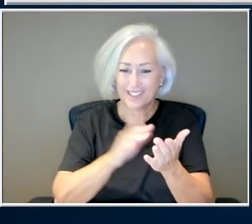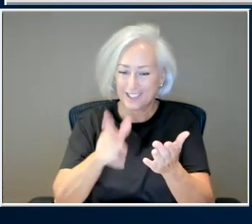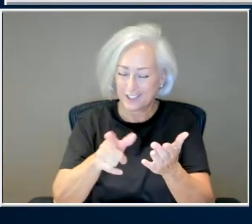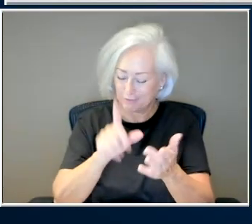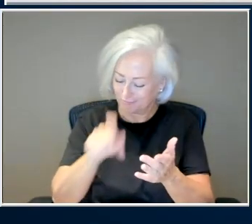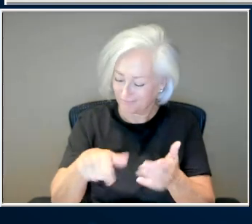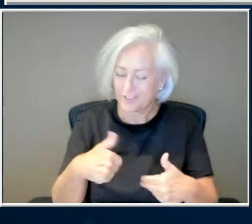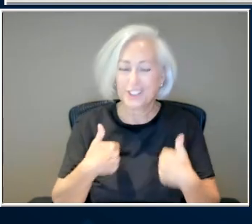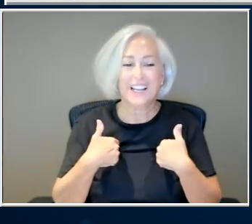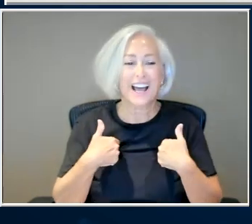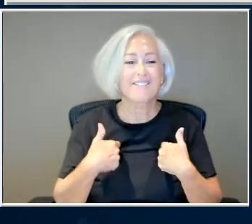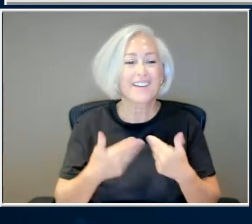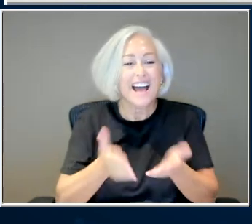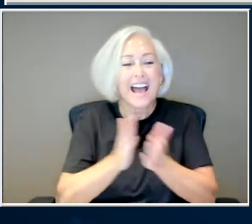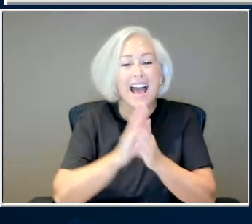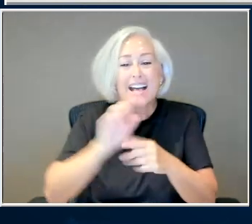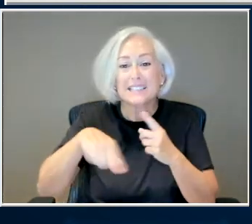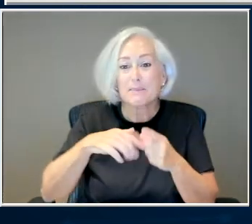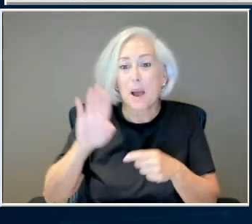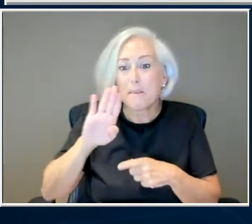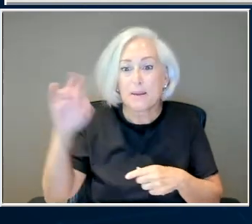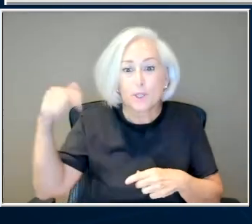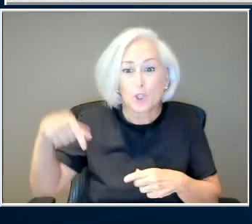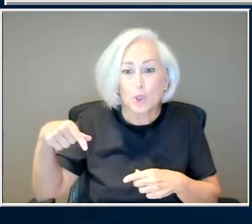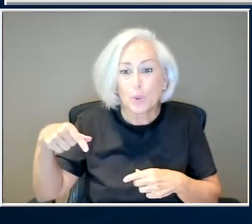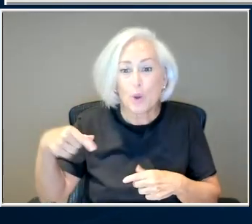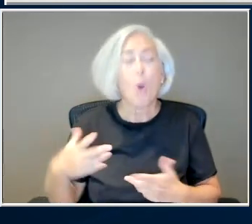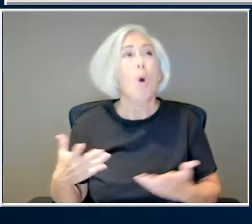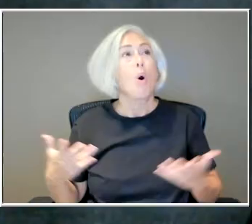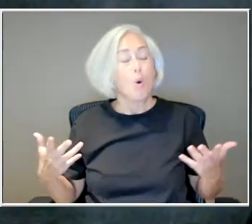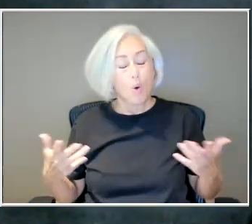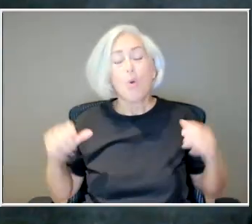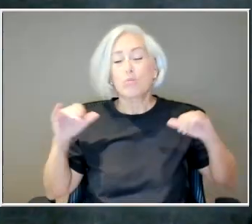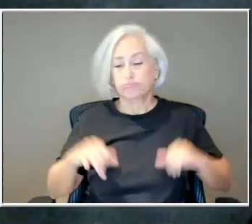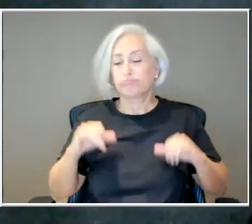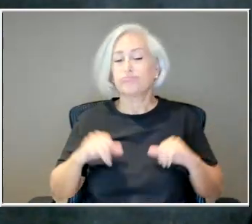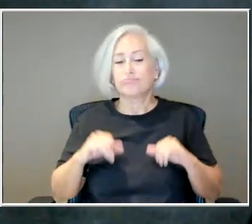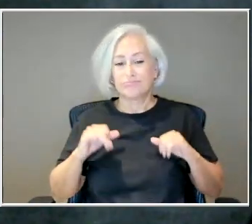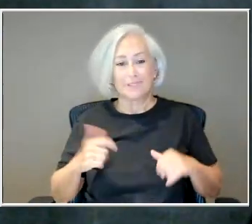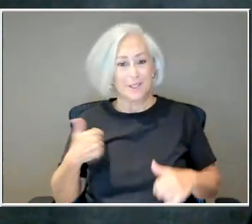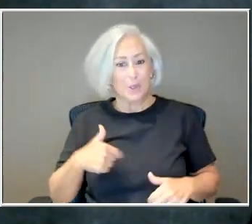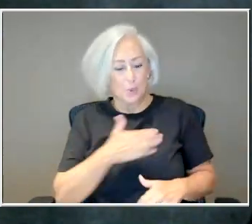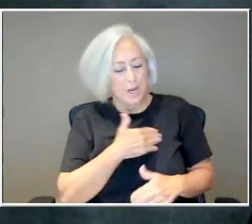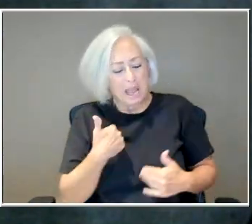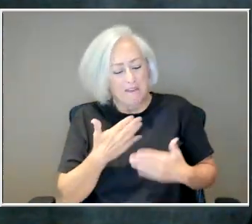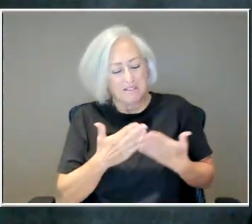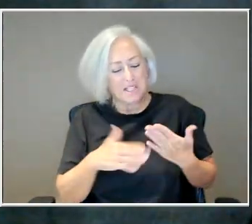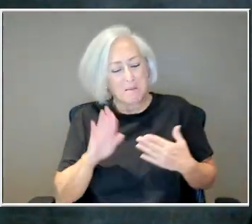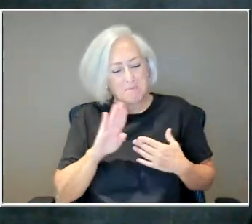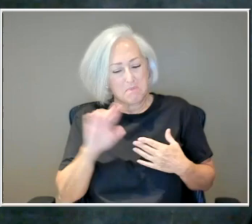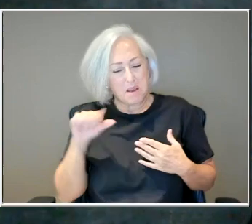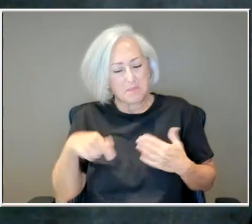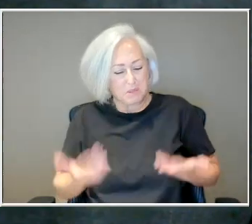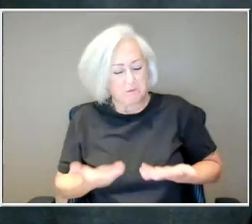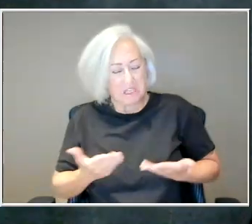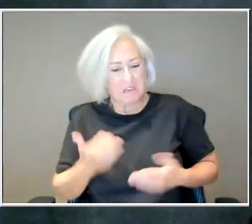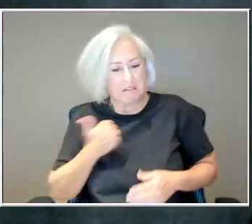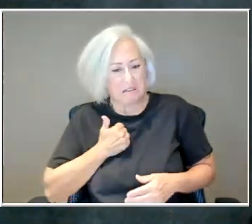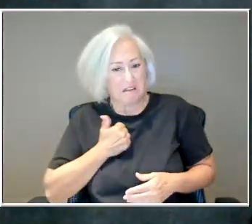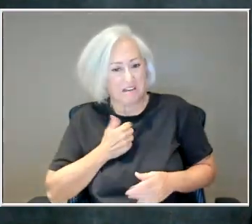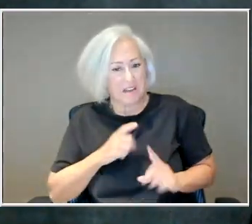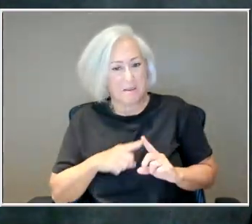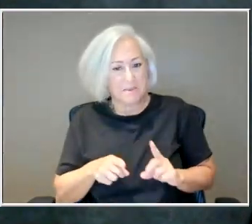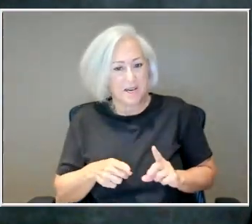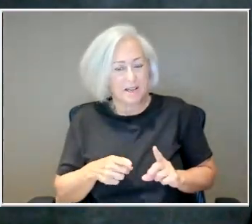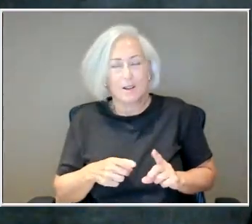Ask him about the barbecue. What about the barbecue? Yeah, we have some barbecue up here, but it was a once